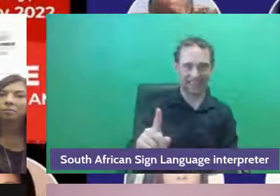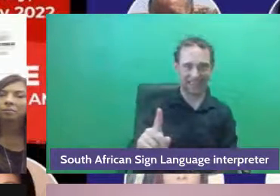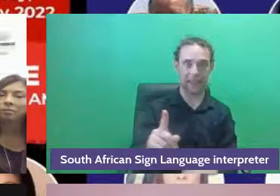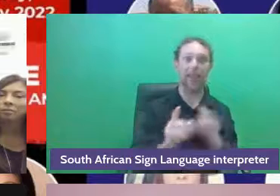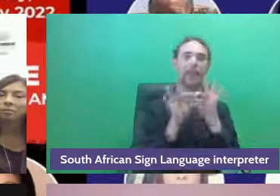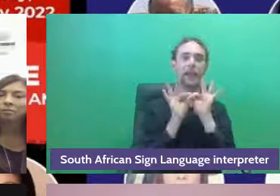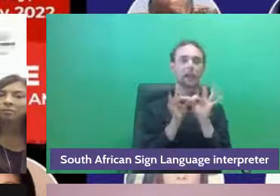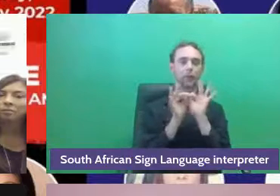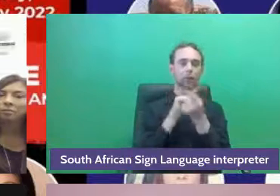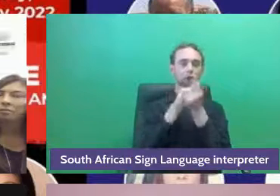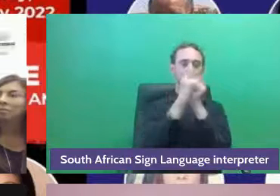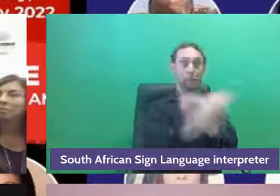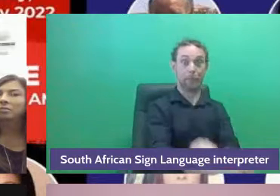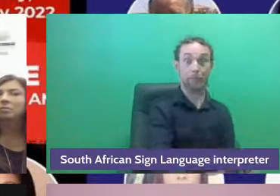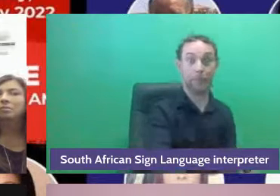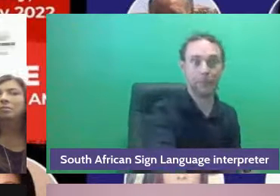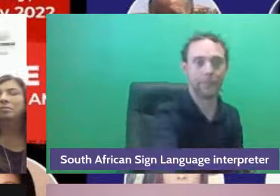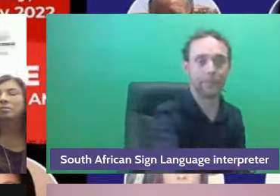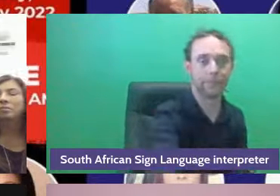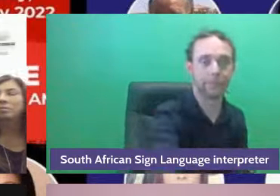have a broader discussion about that.